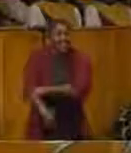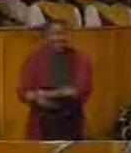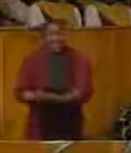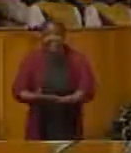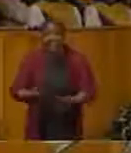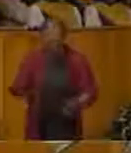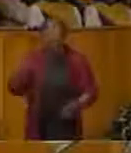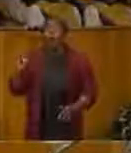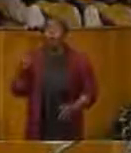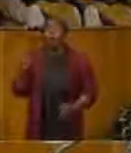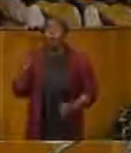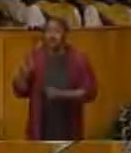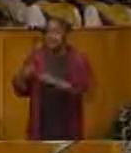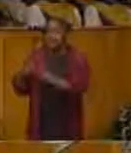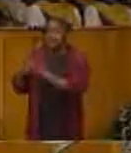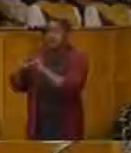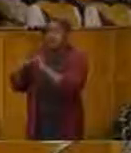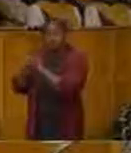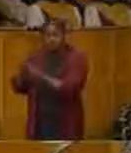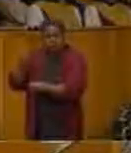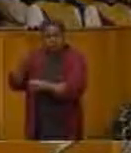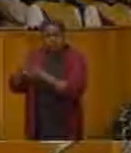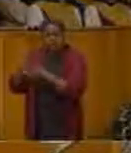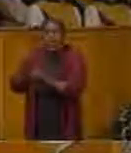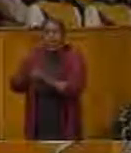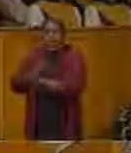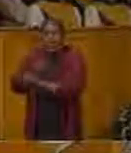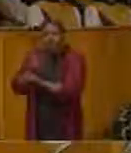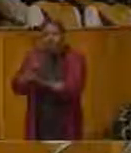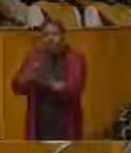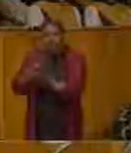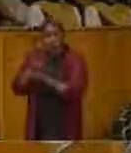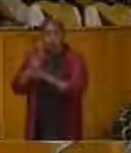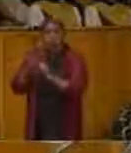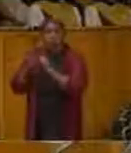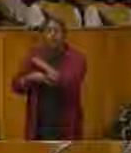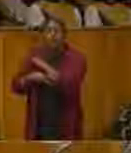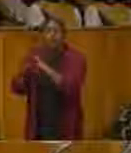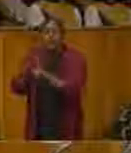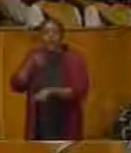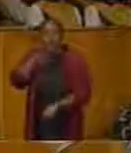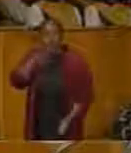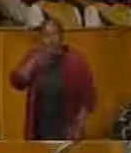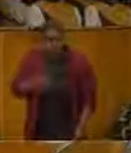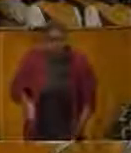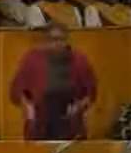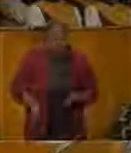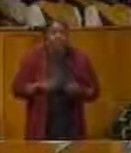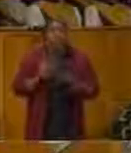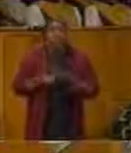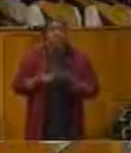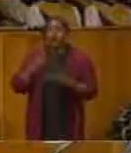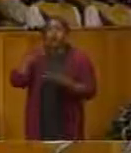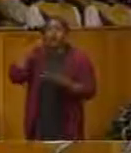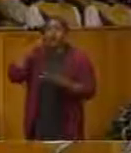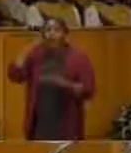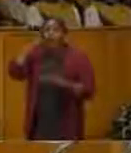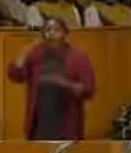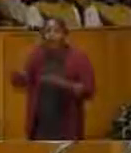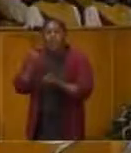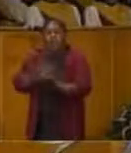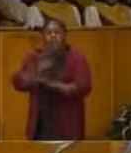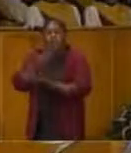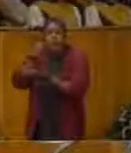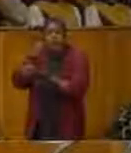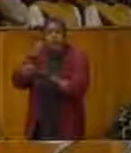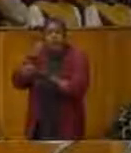The OJs understood, for the love of money, people will steal from their mother. For the love of money, they'll rob